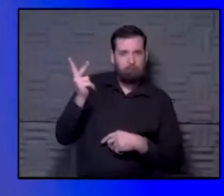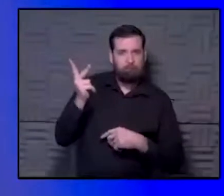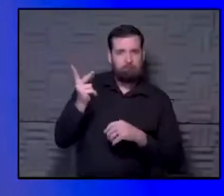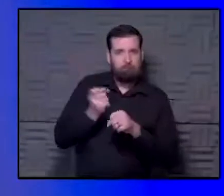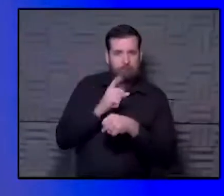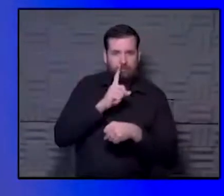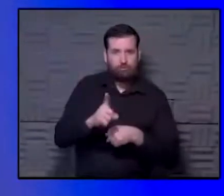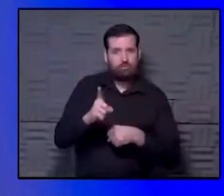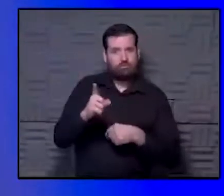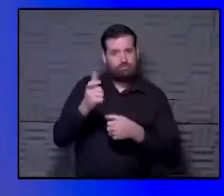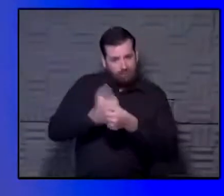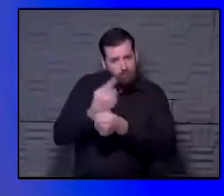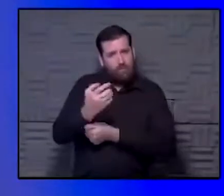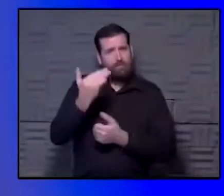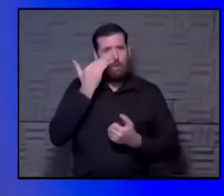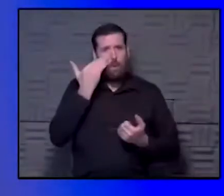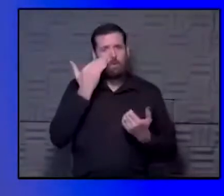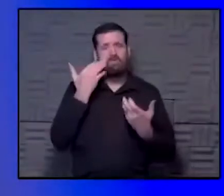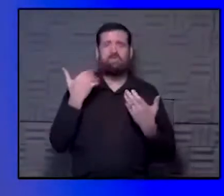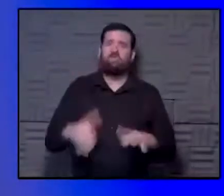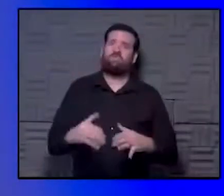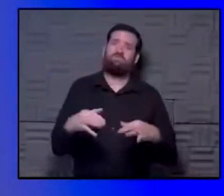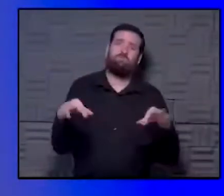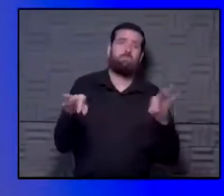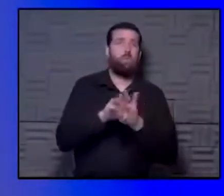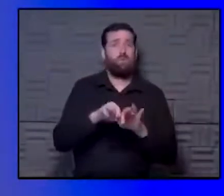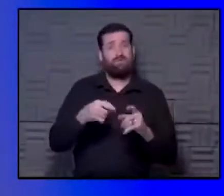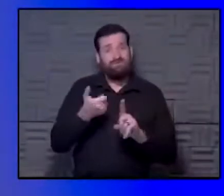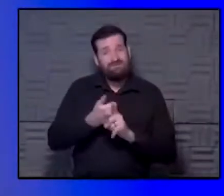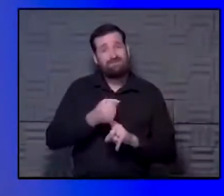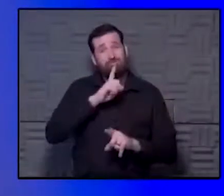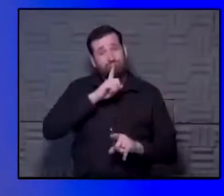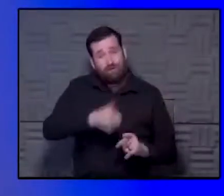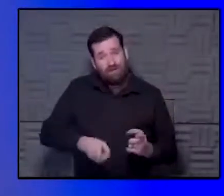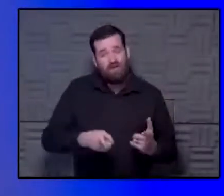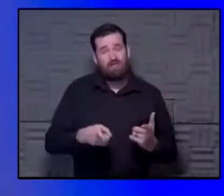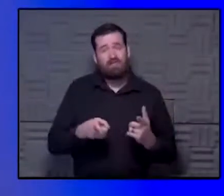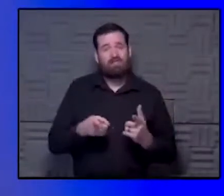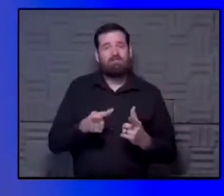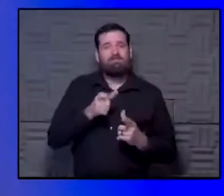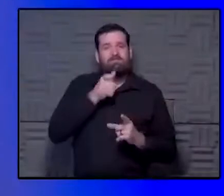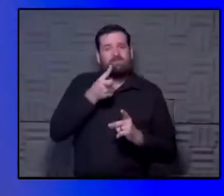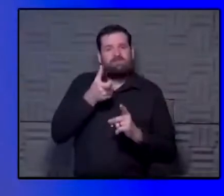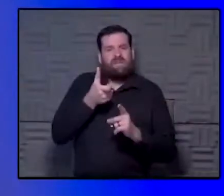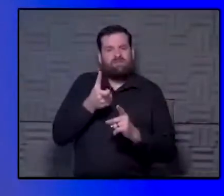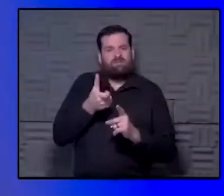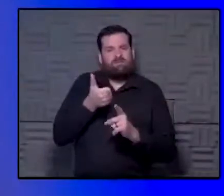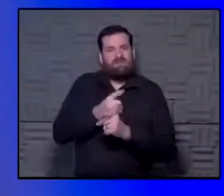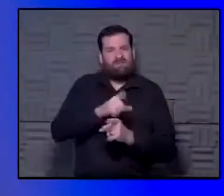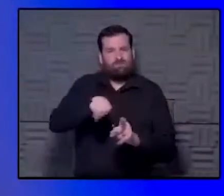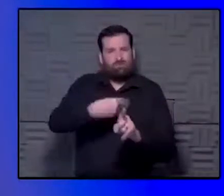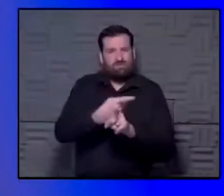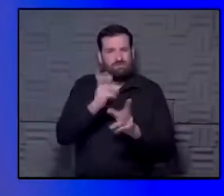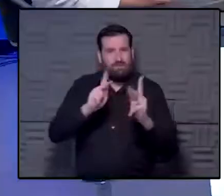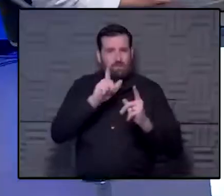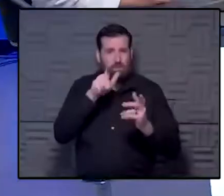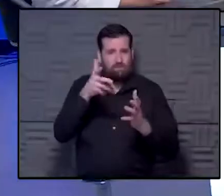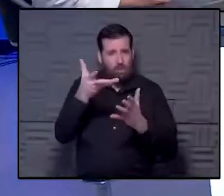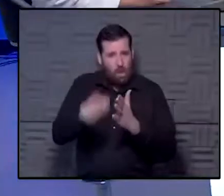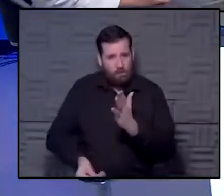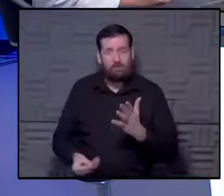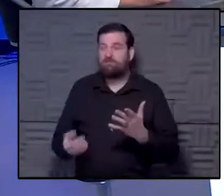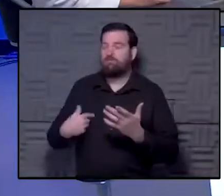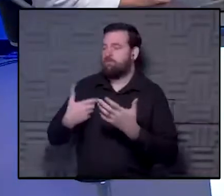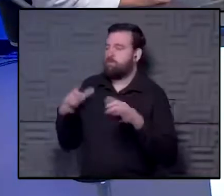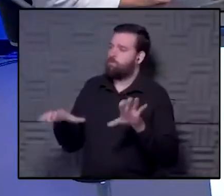that everybody knows the importance of this and how it's real and it affects more than just those who are lost. And I'm going to tell you, you do it every